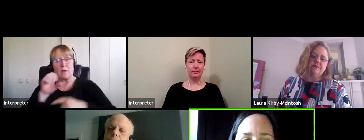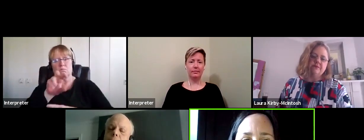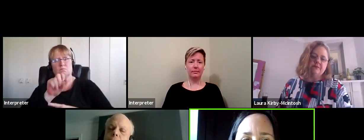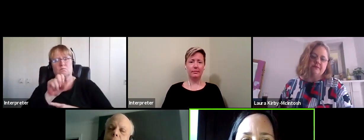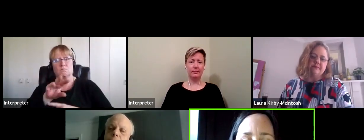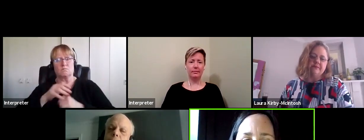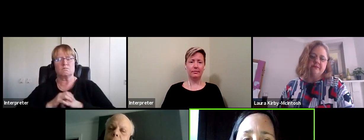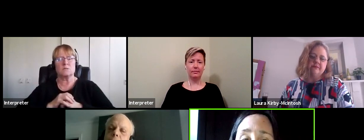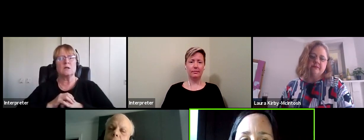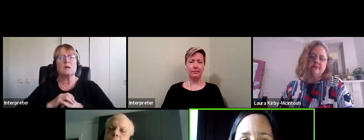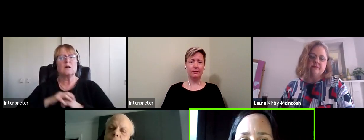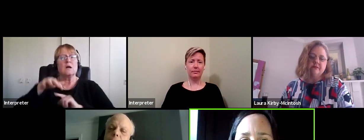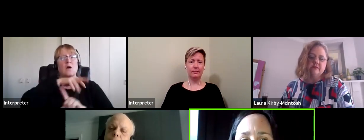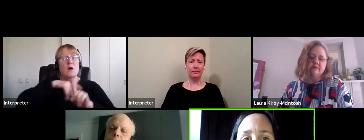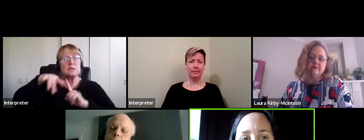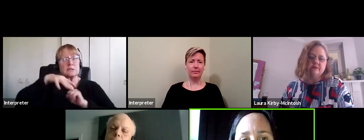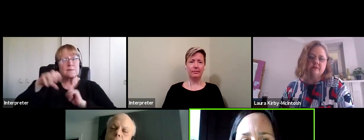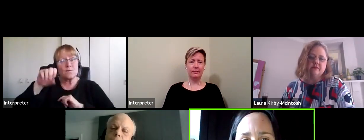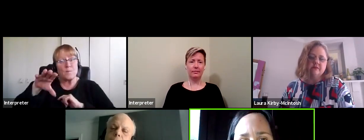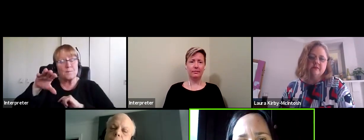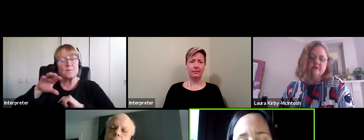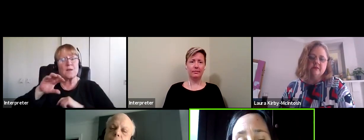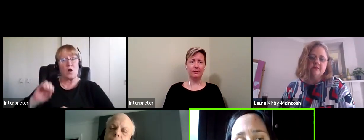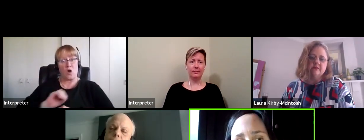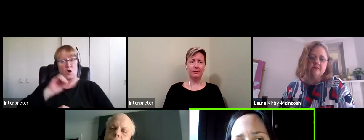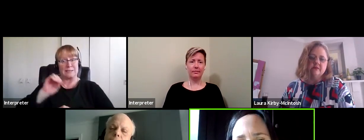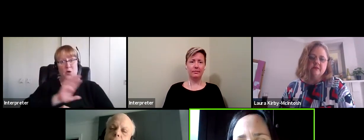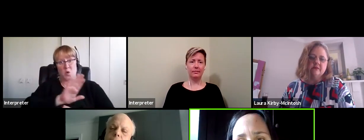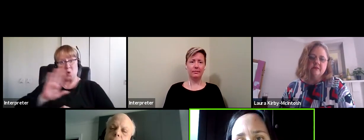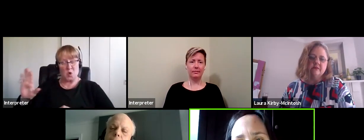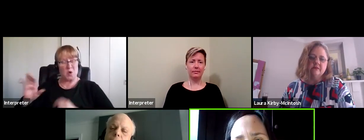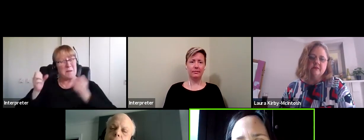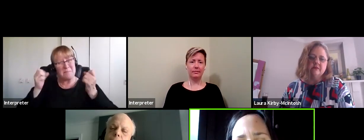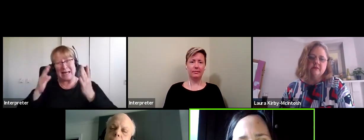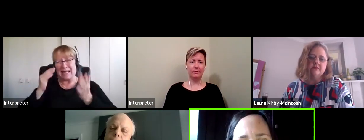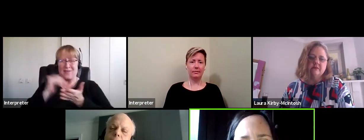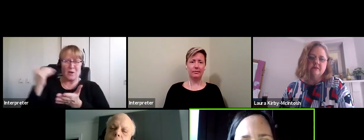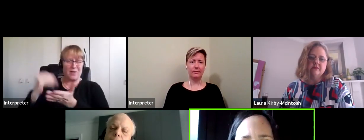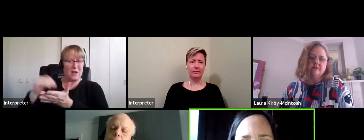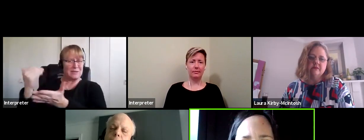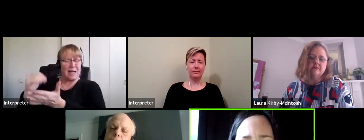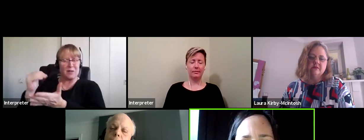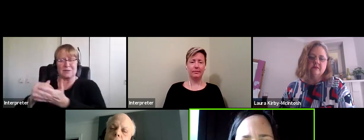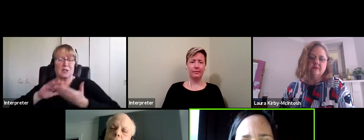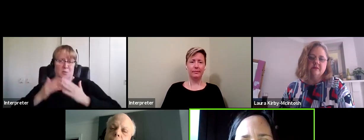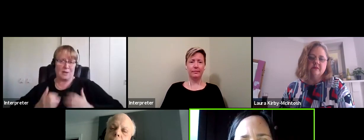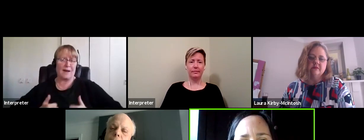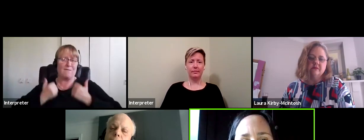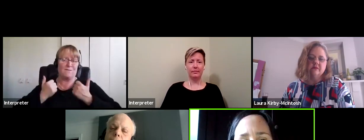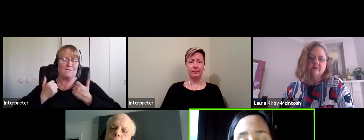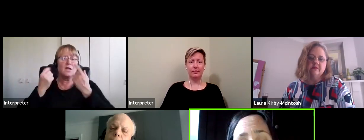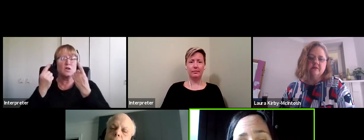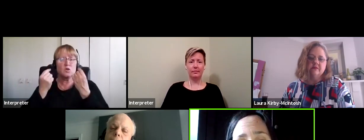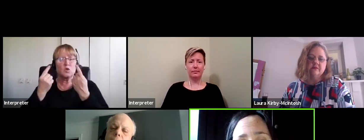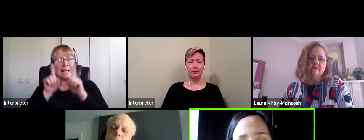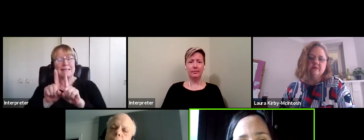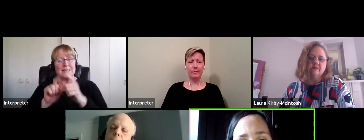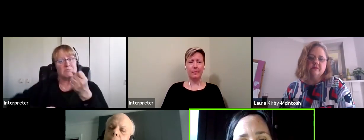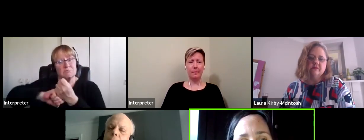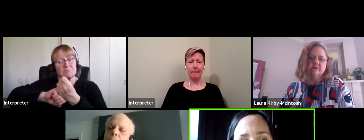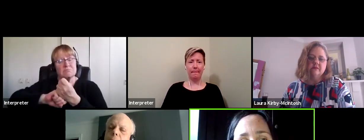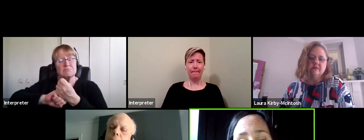set the context, so thousands of Ontarians with physical disabilities live in the community by accessing attendant services. Attendants are often